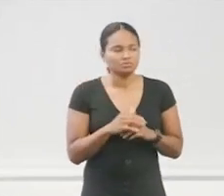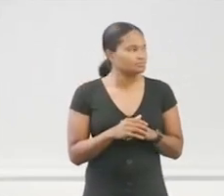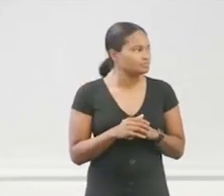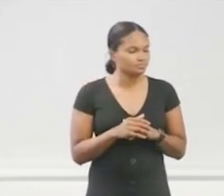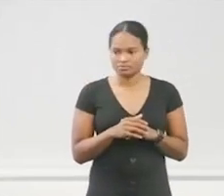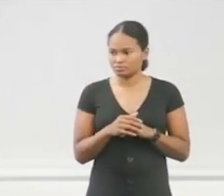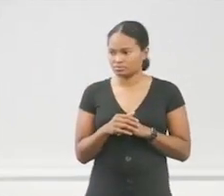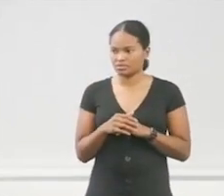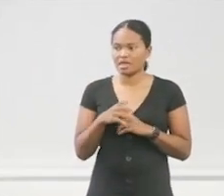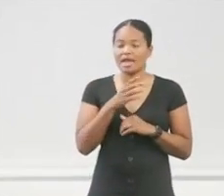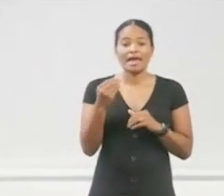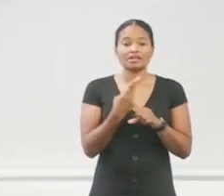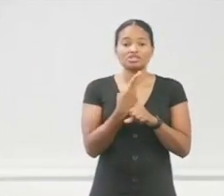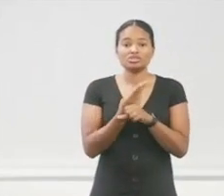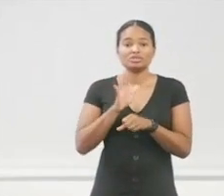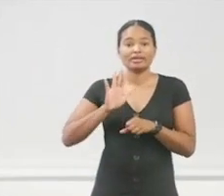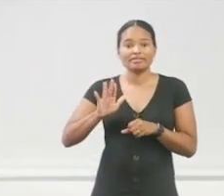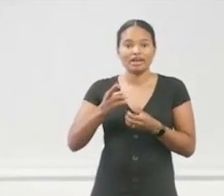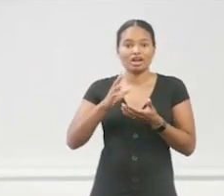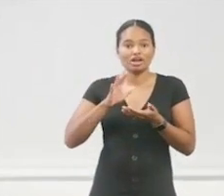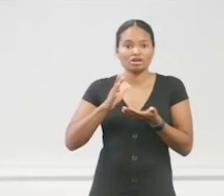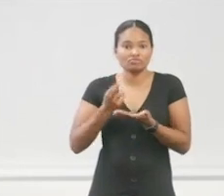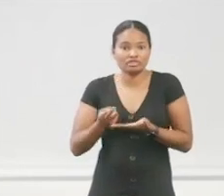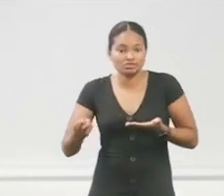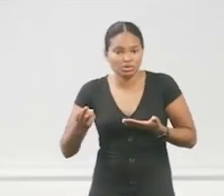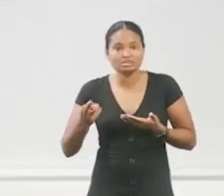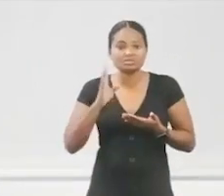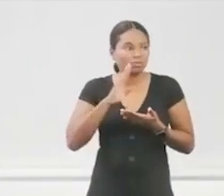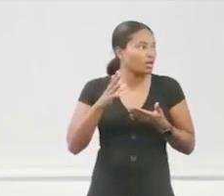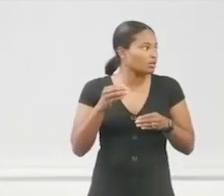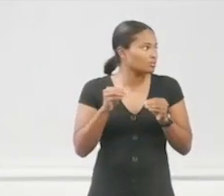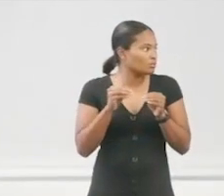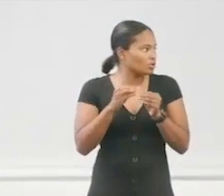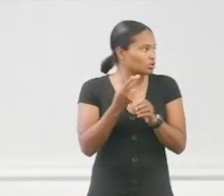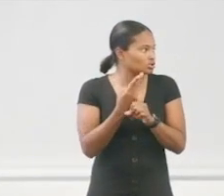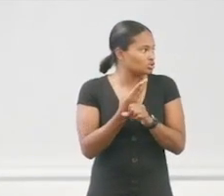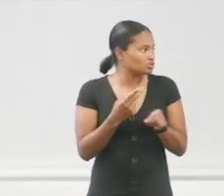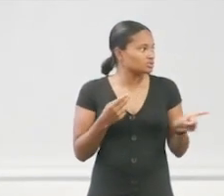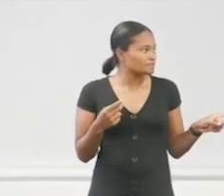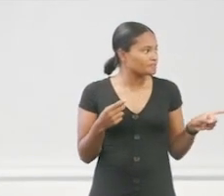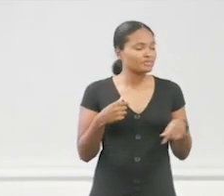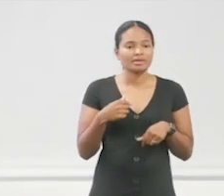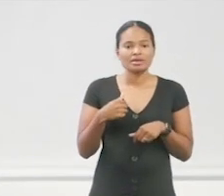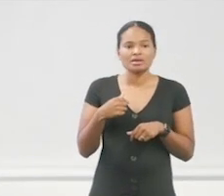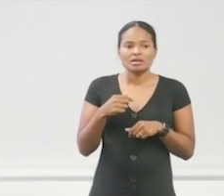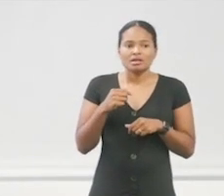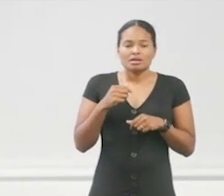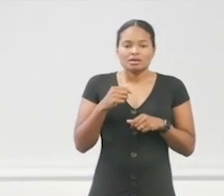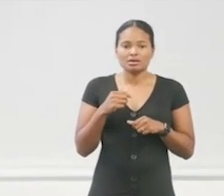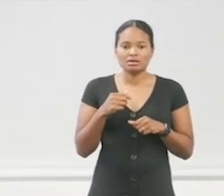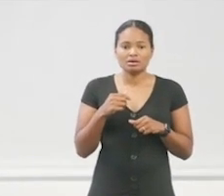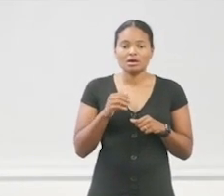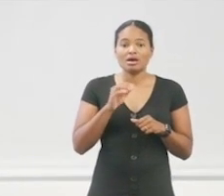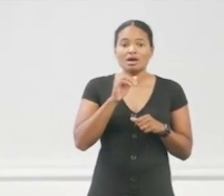retooling and reusing their tools, and the more successful they are, the more they're going to get used. I would just foot stomp on that a little bit. Not that it's going to happen to you, it